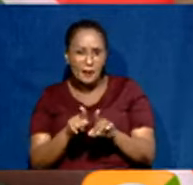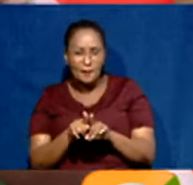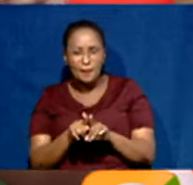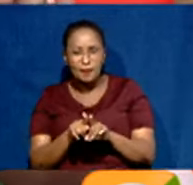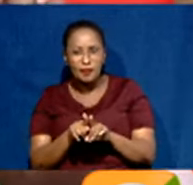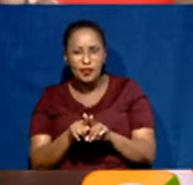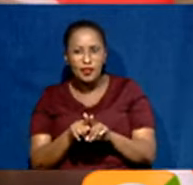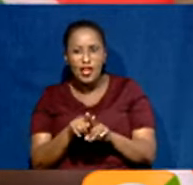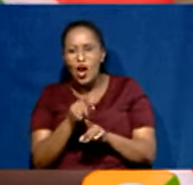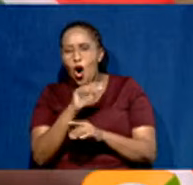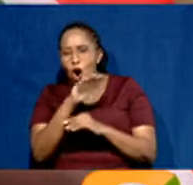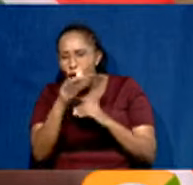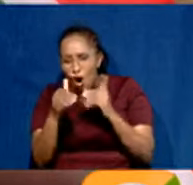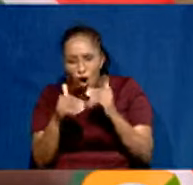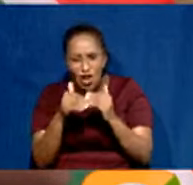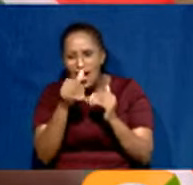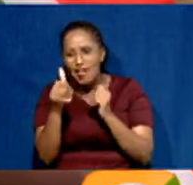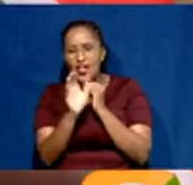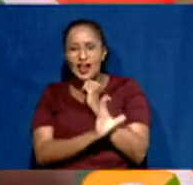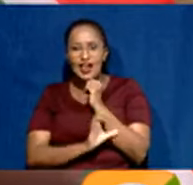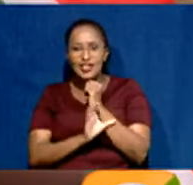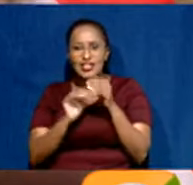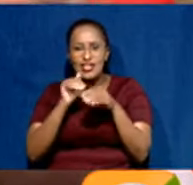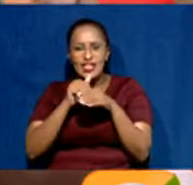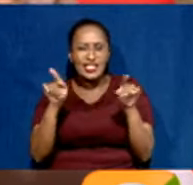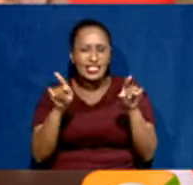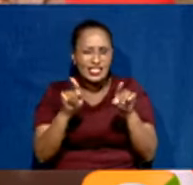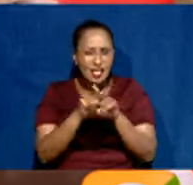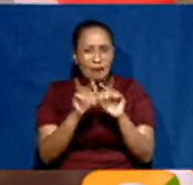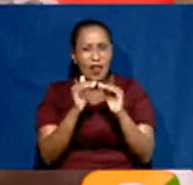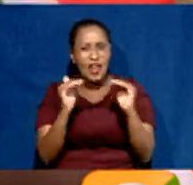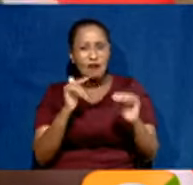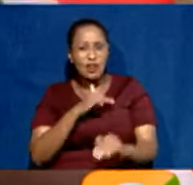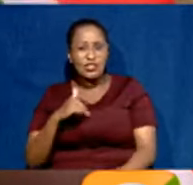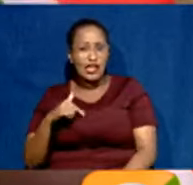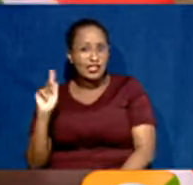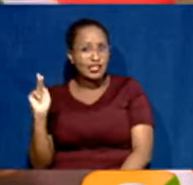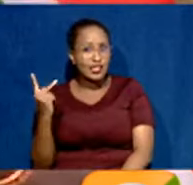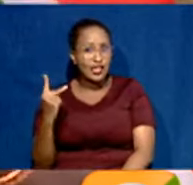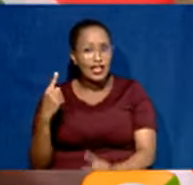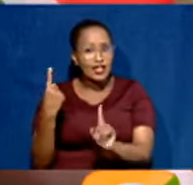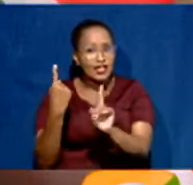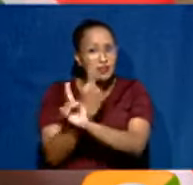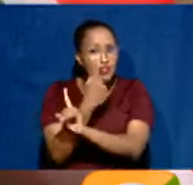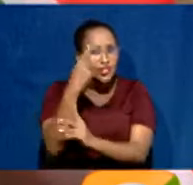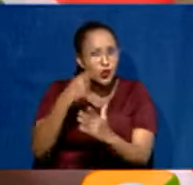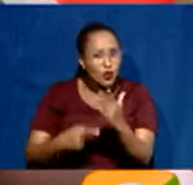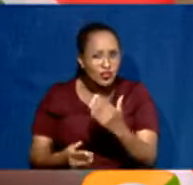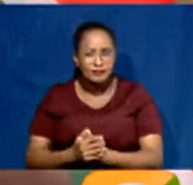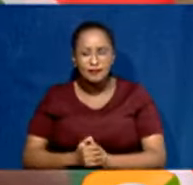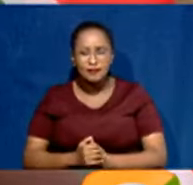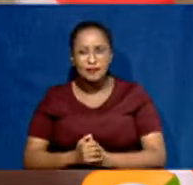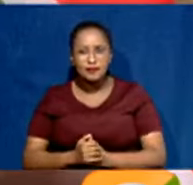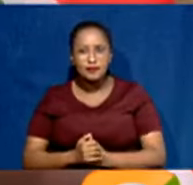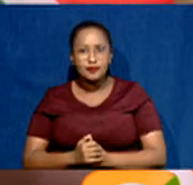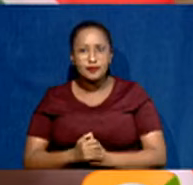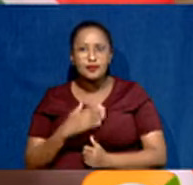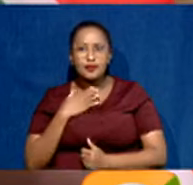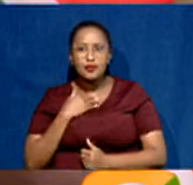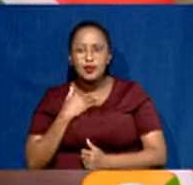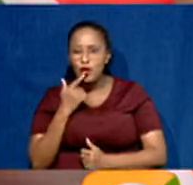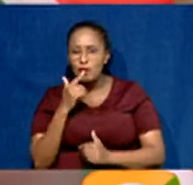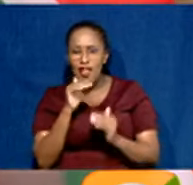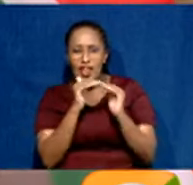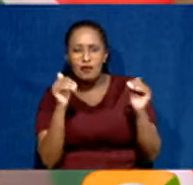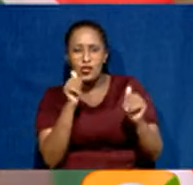the same taxes like all countries that are in our same category. And let me tell you the difference so that you can take the chance. Let me tell you the